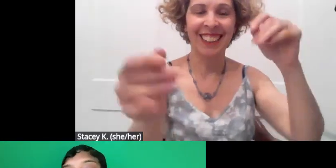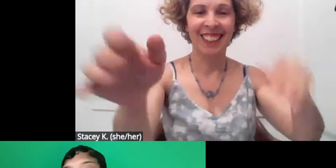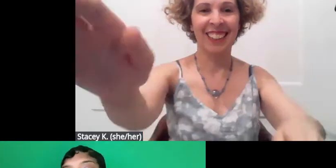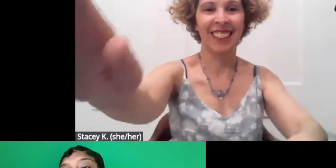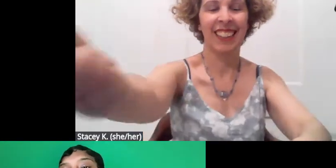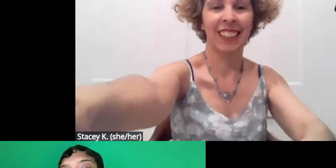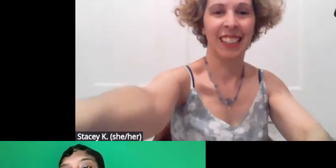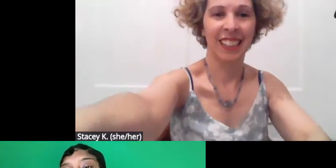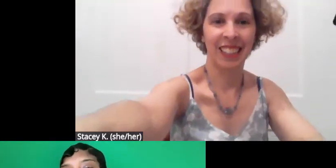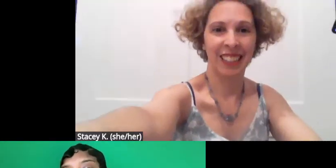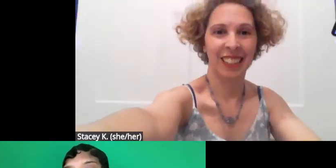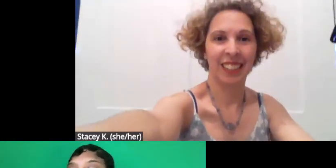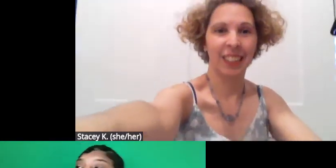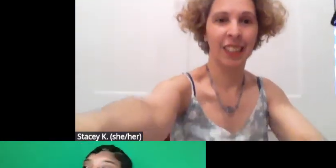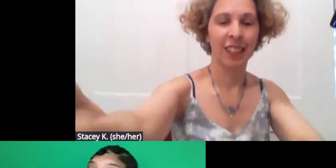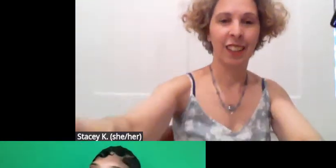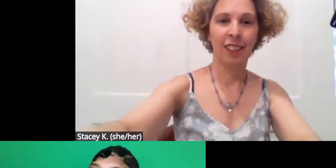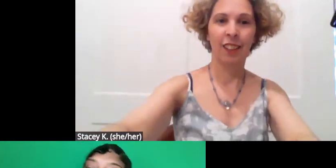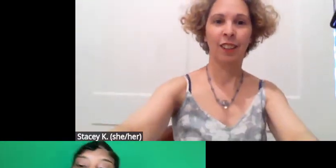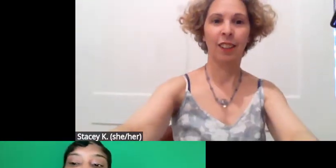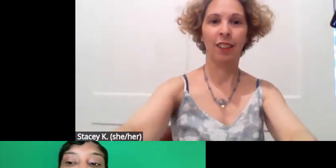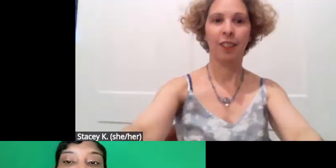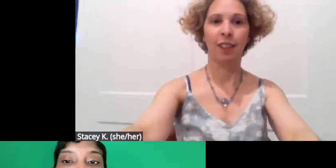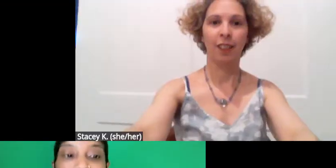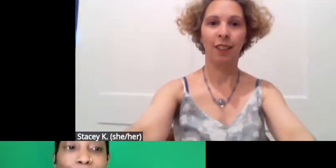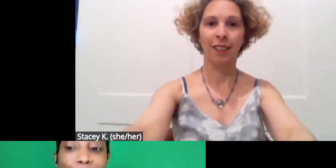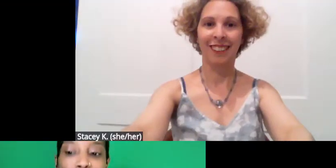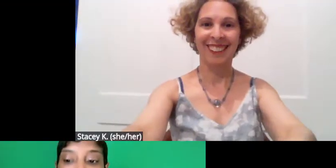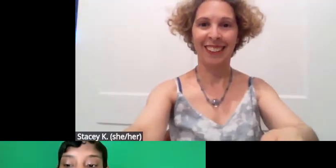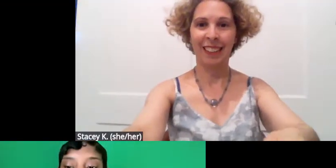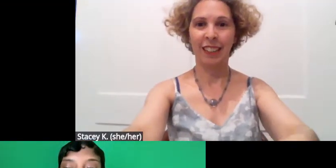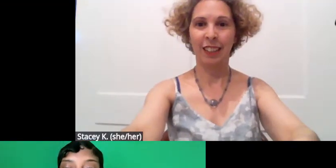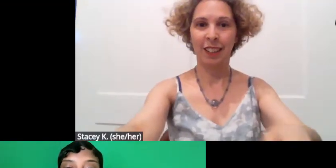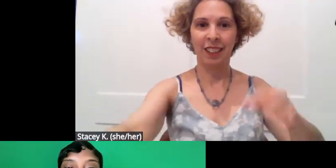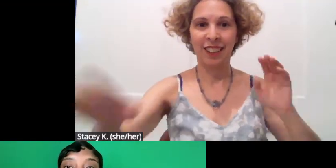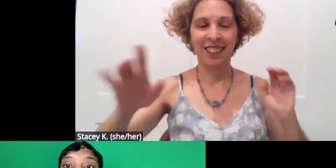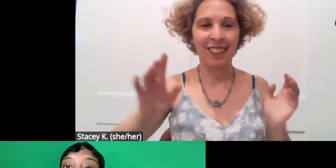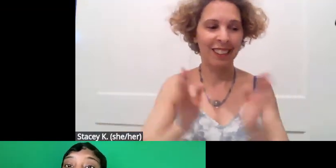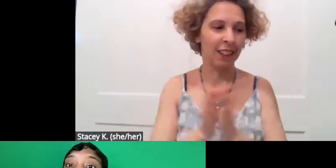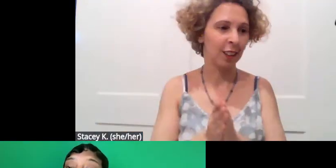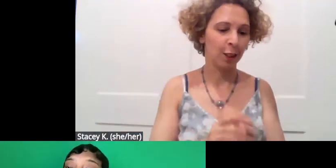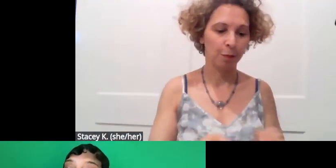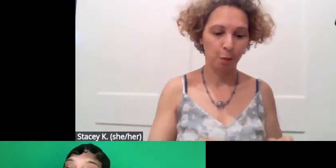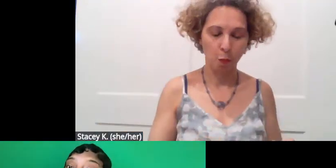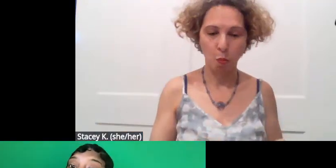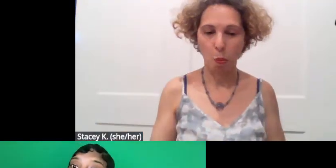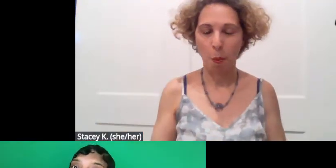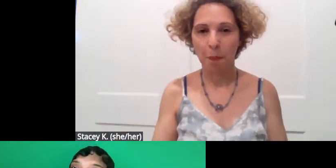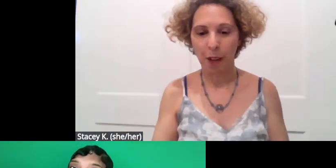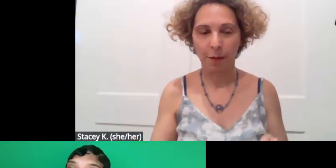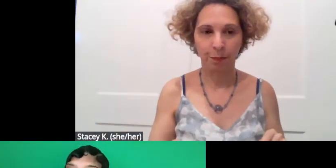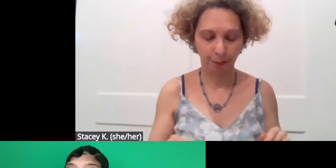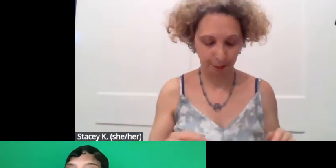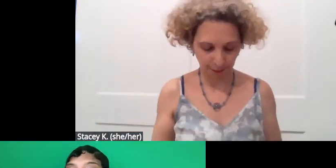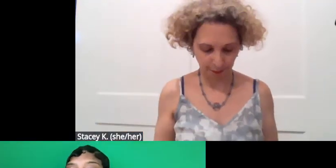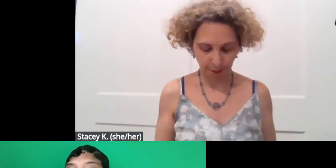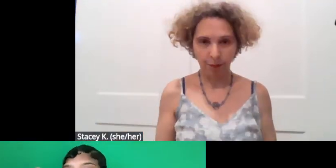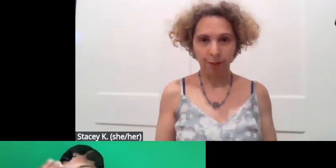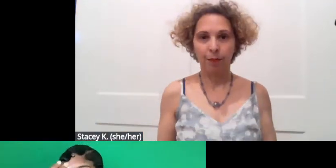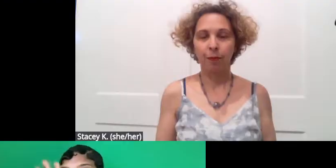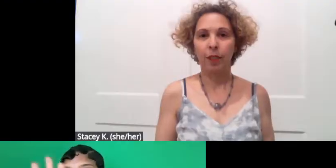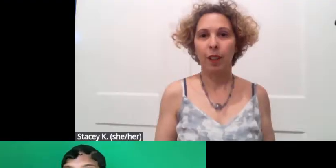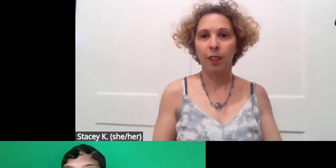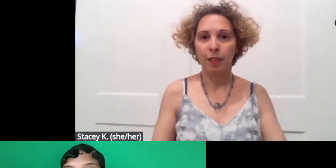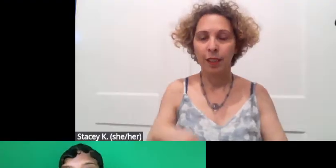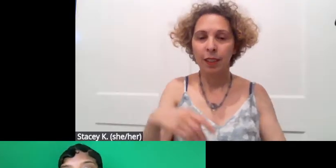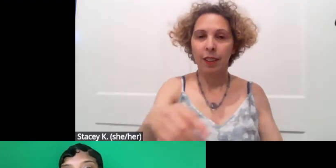it. Thank you. Okay. Great. Thank you. Thank you everyone for coming to this Inform Your Community